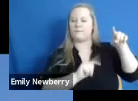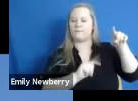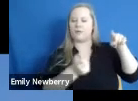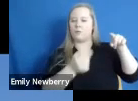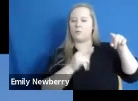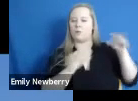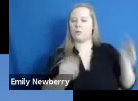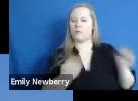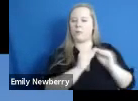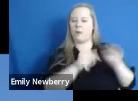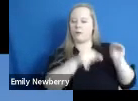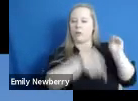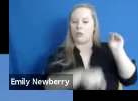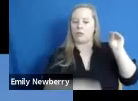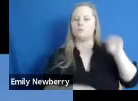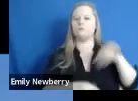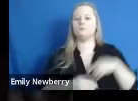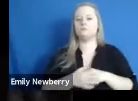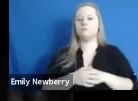Let's go to the next one.